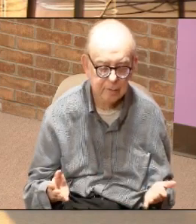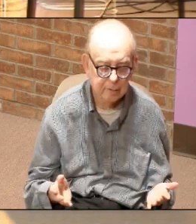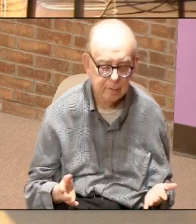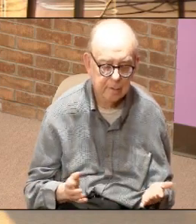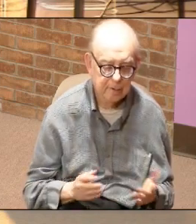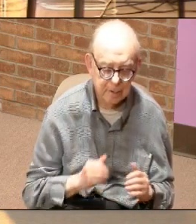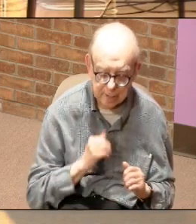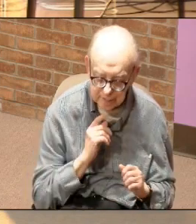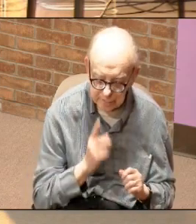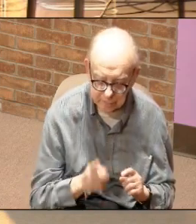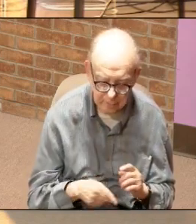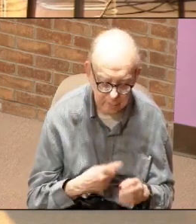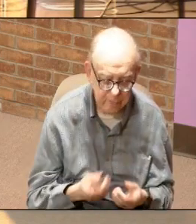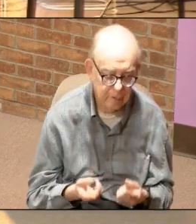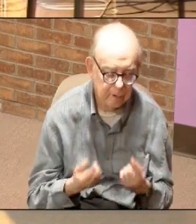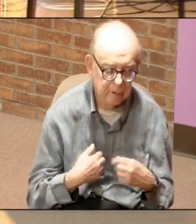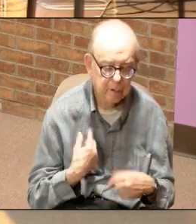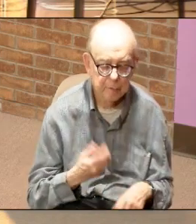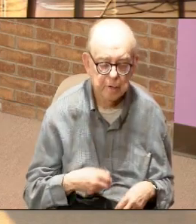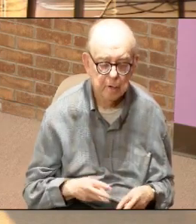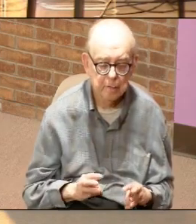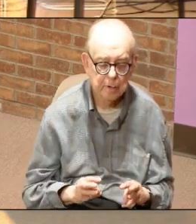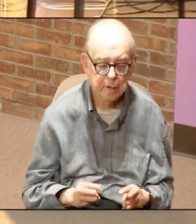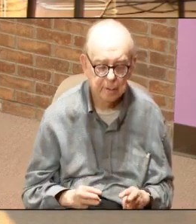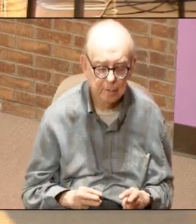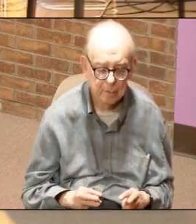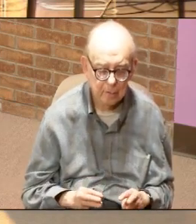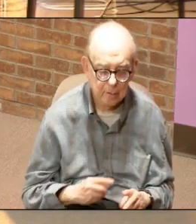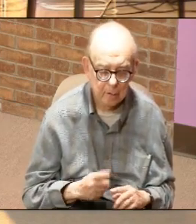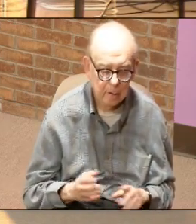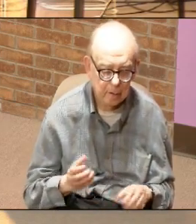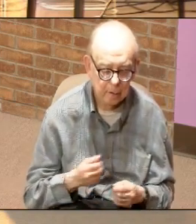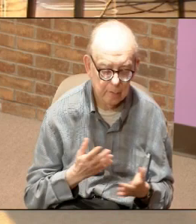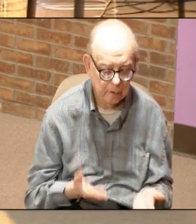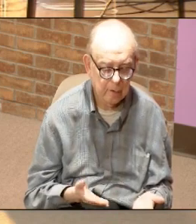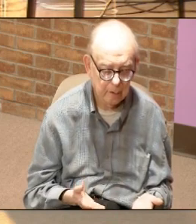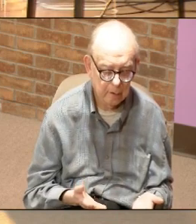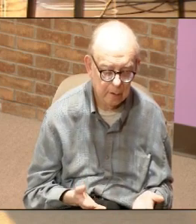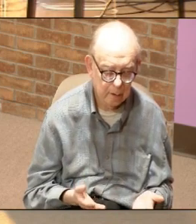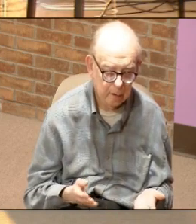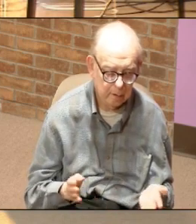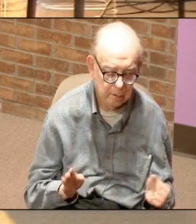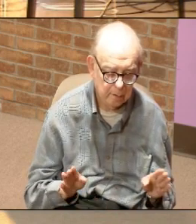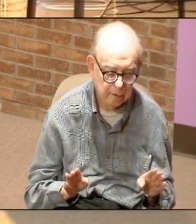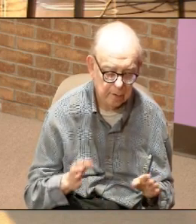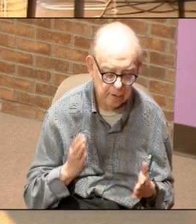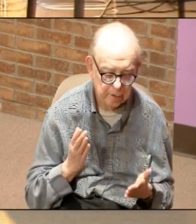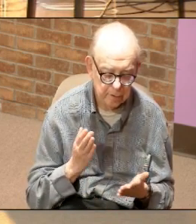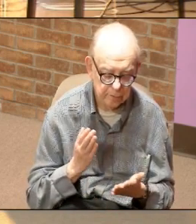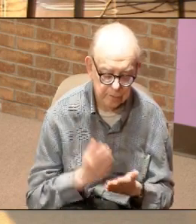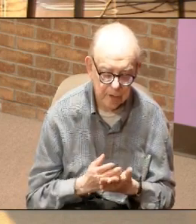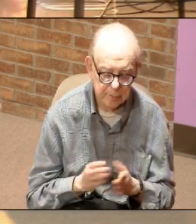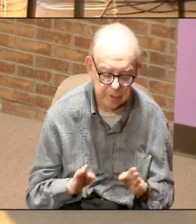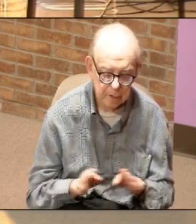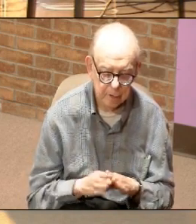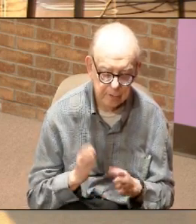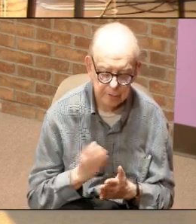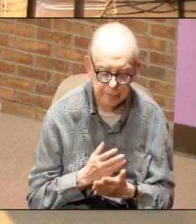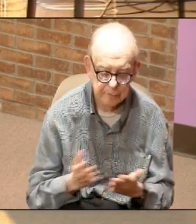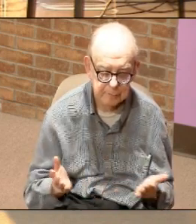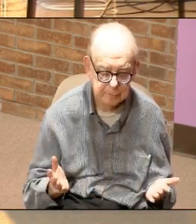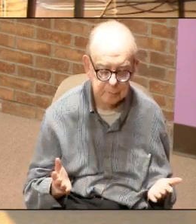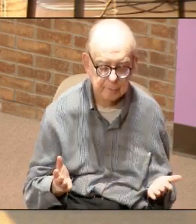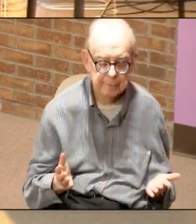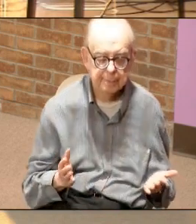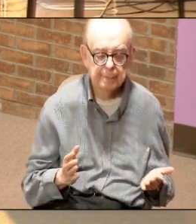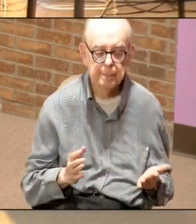keep telling us, oh, it's headed our way, and then it gets here and they're shutting everything down, and it was